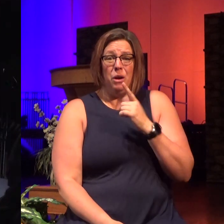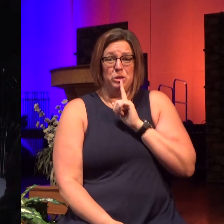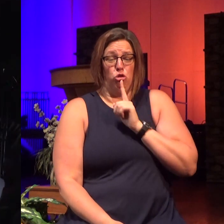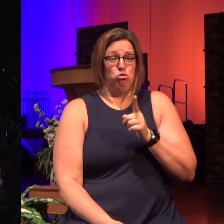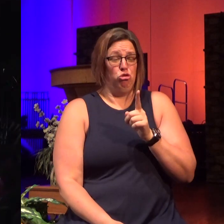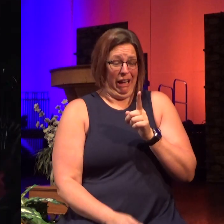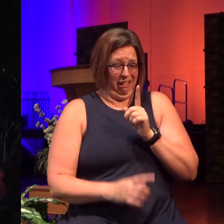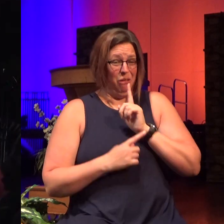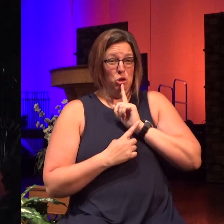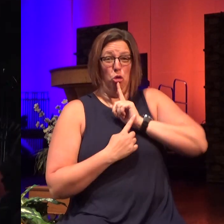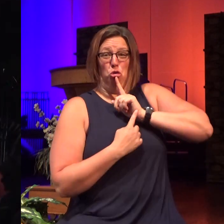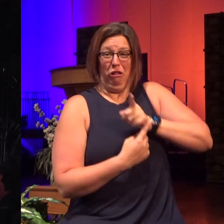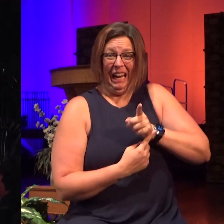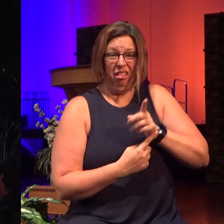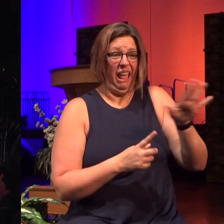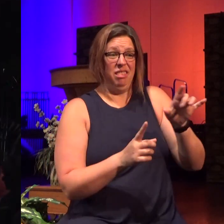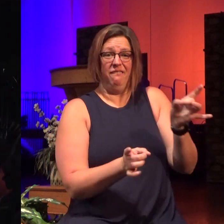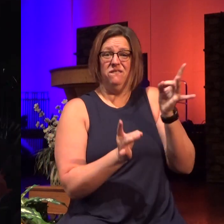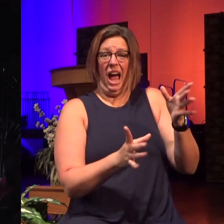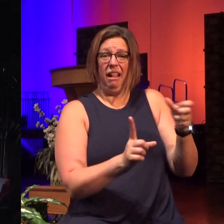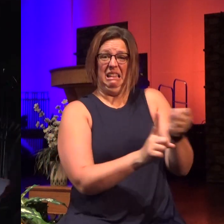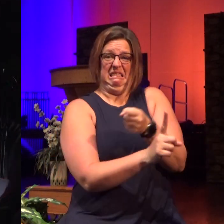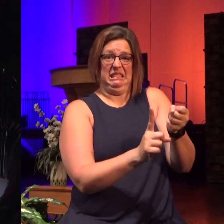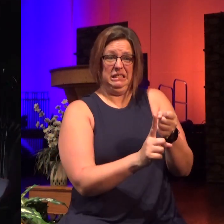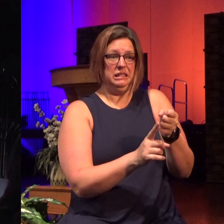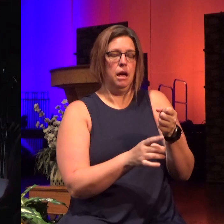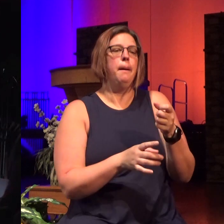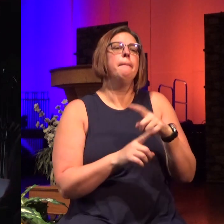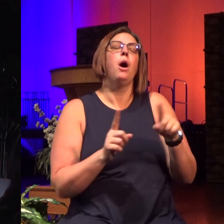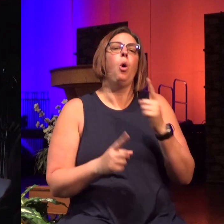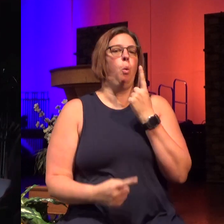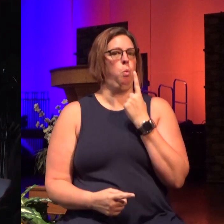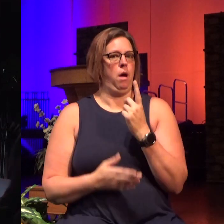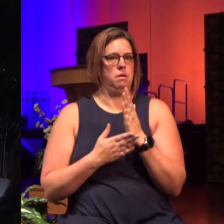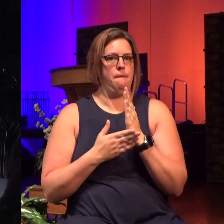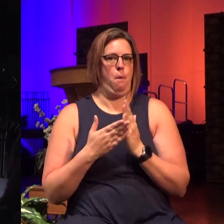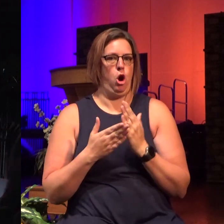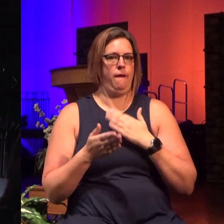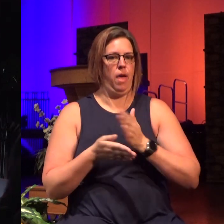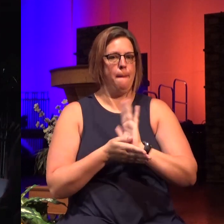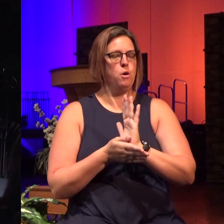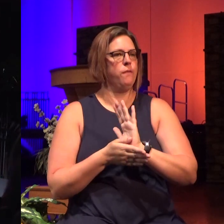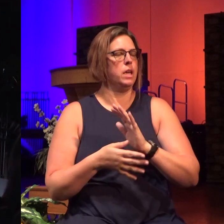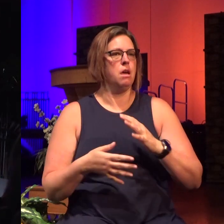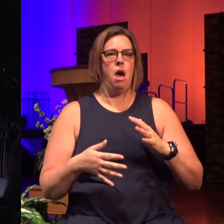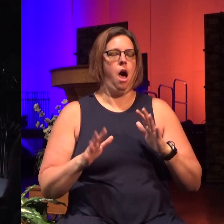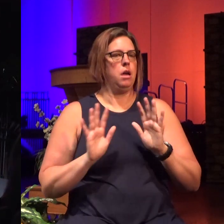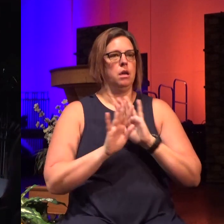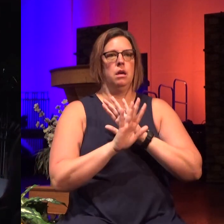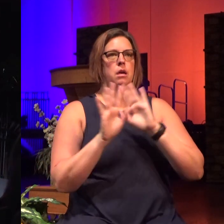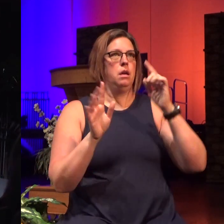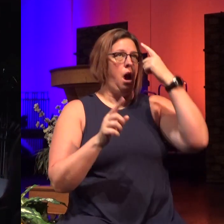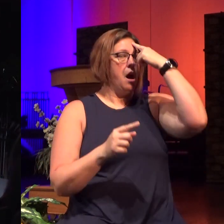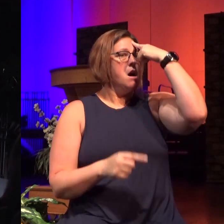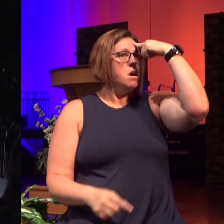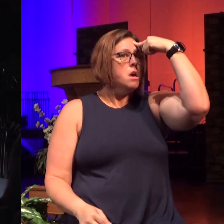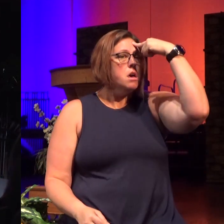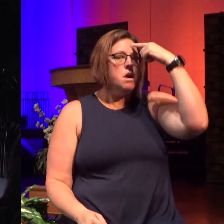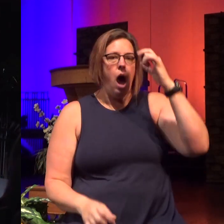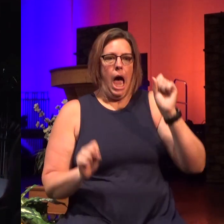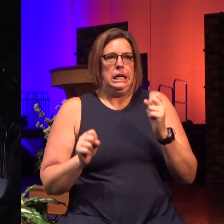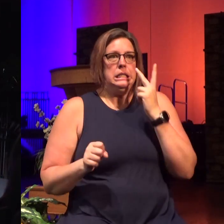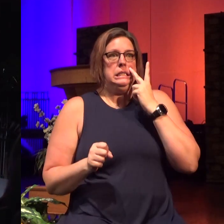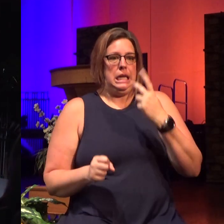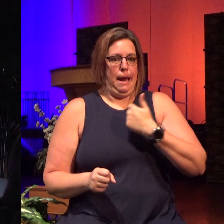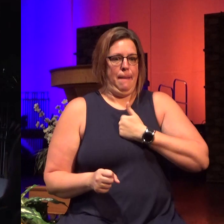there is one scene in that movie that has haunted me, and I've often told my husband that I could see myself, if I'm not